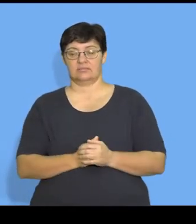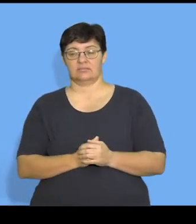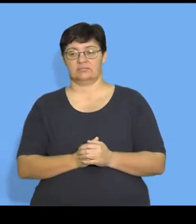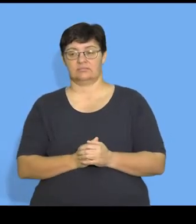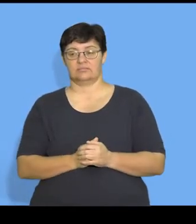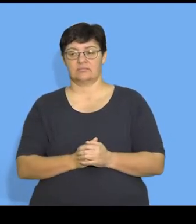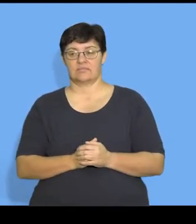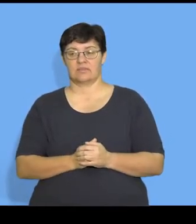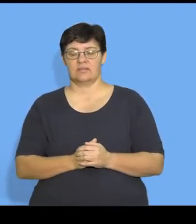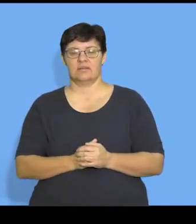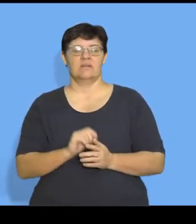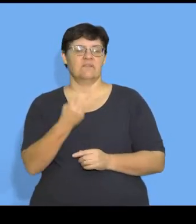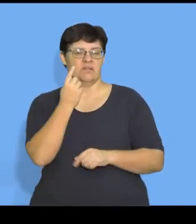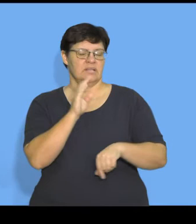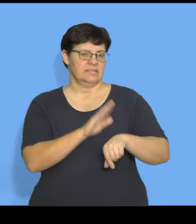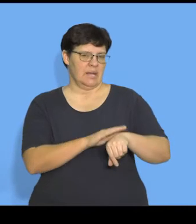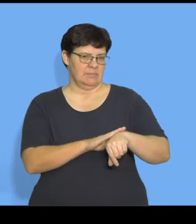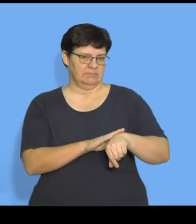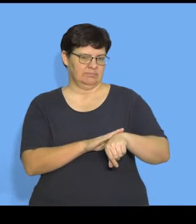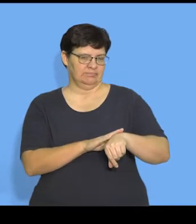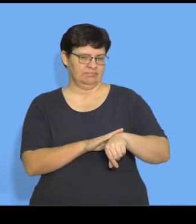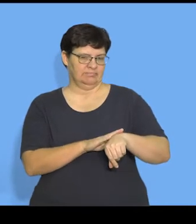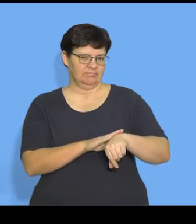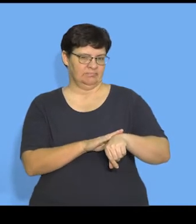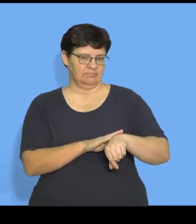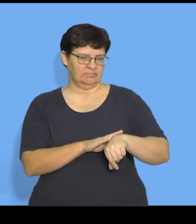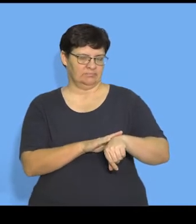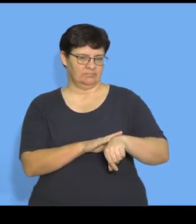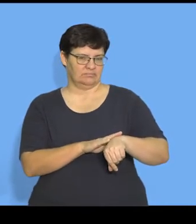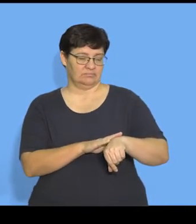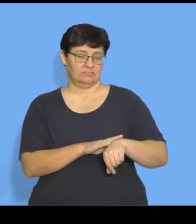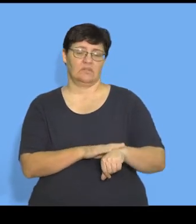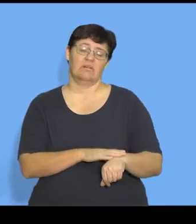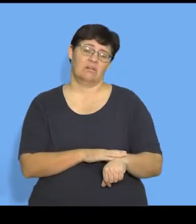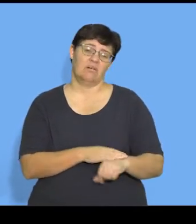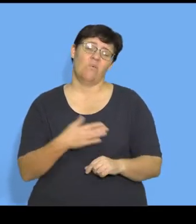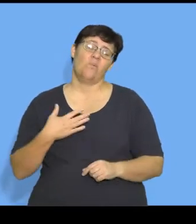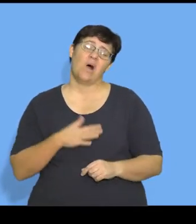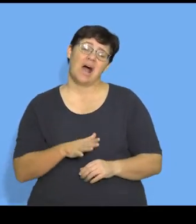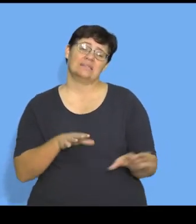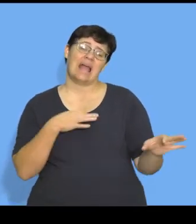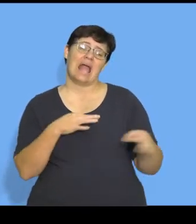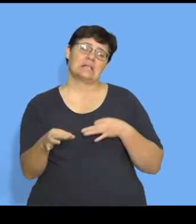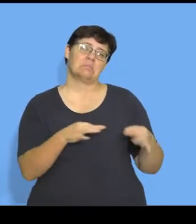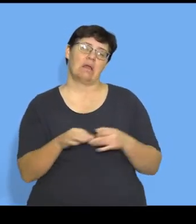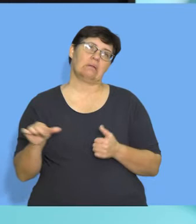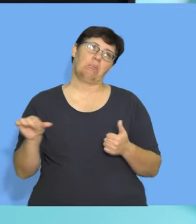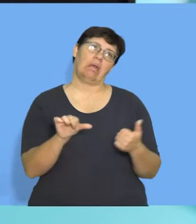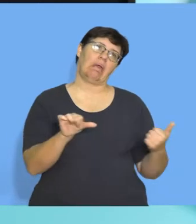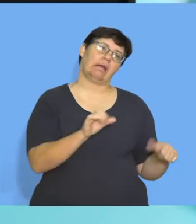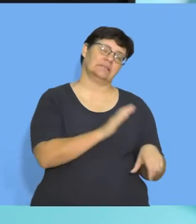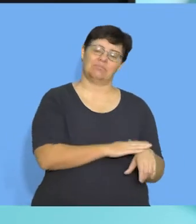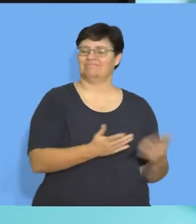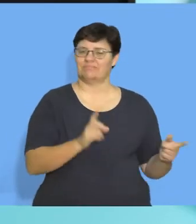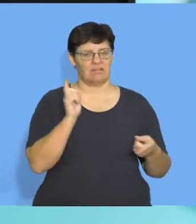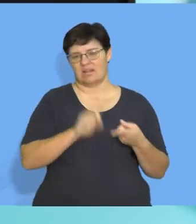Let's see. First one is time. As much as I would love to describe time going backward,